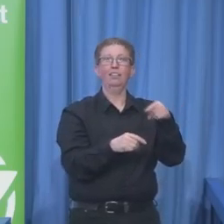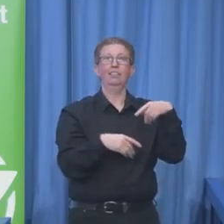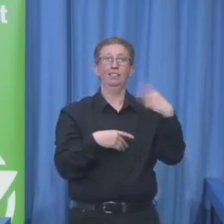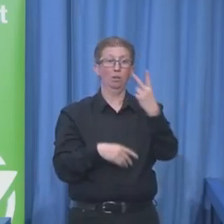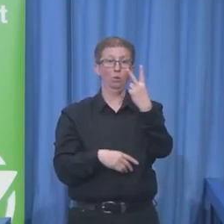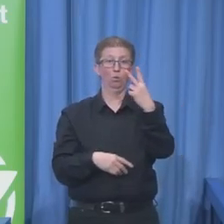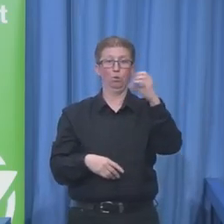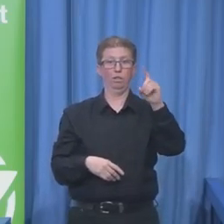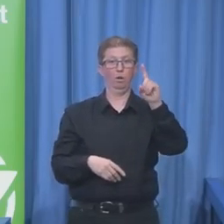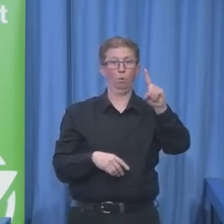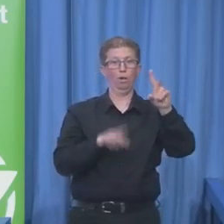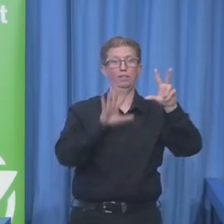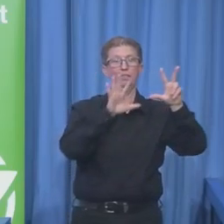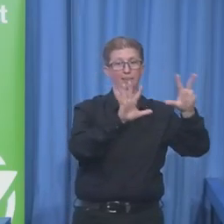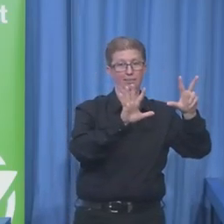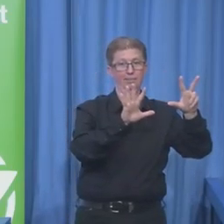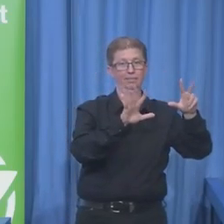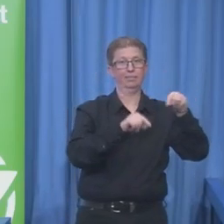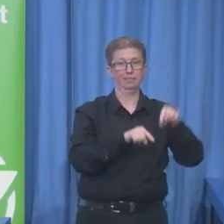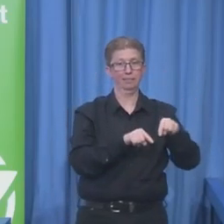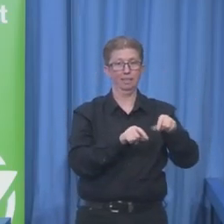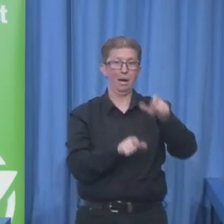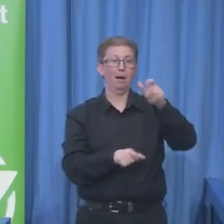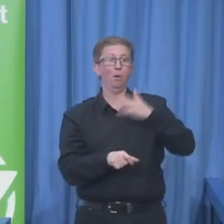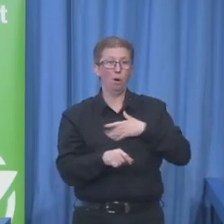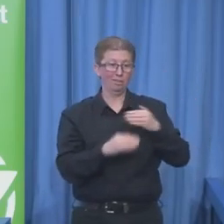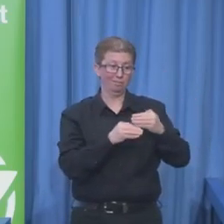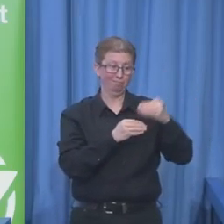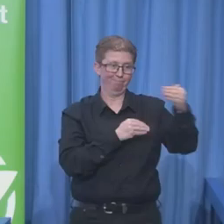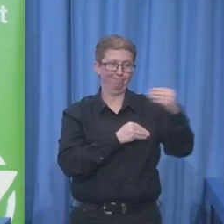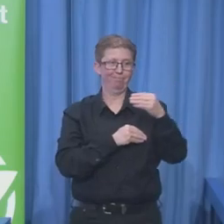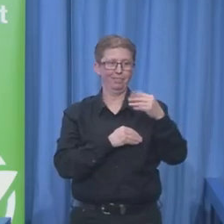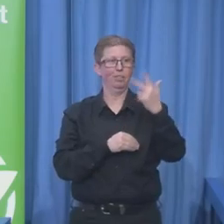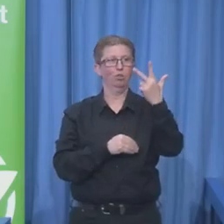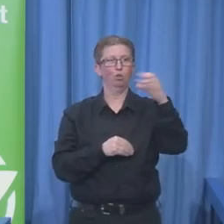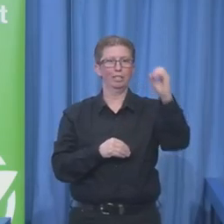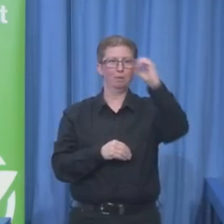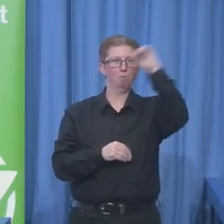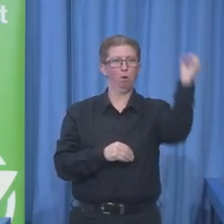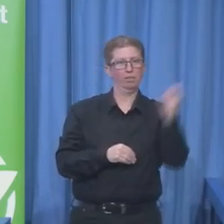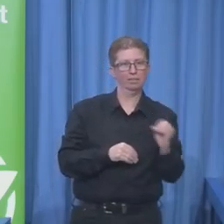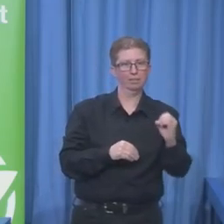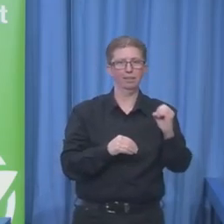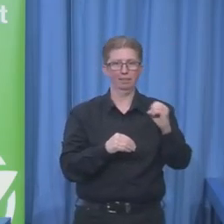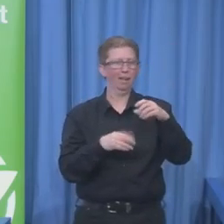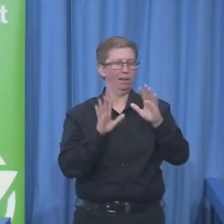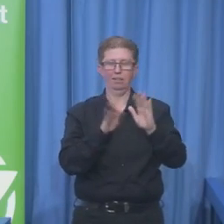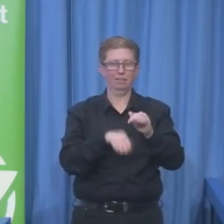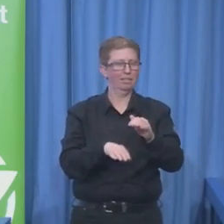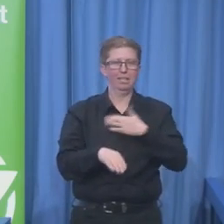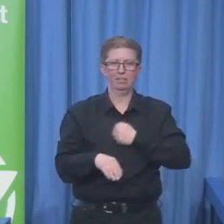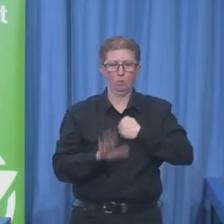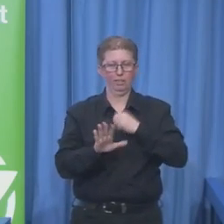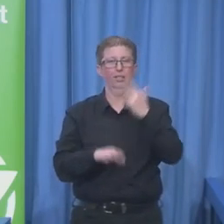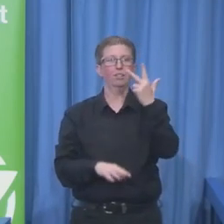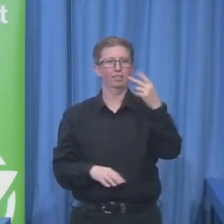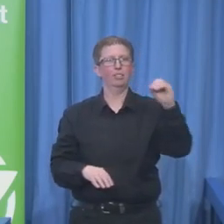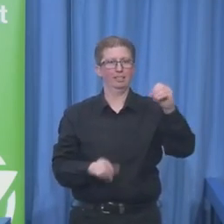big cooperation networks there and already also the first successes with regular employment. And we want to